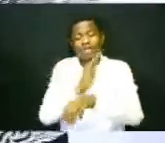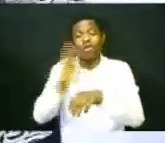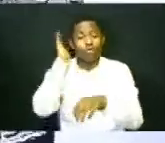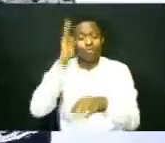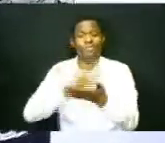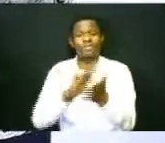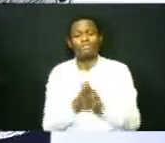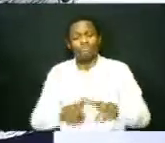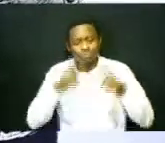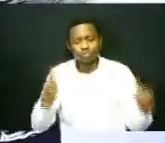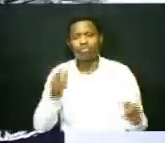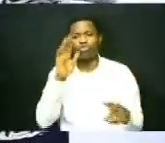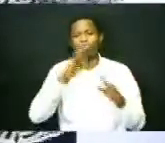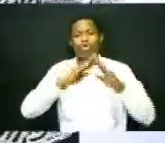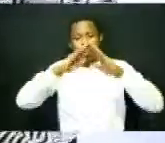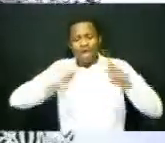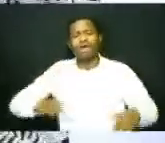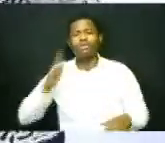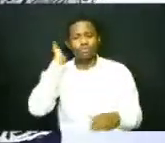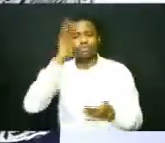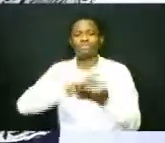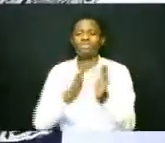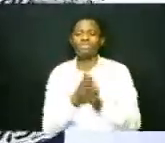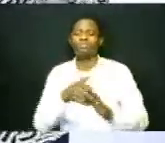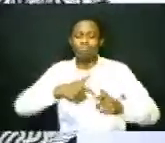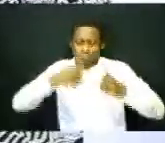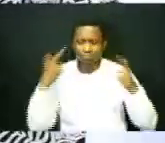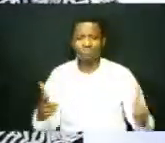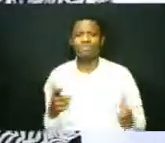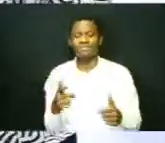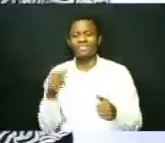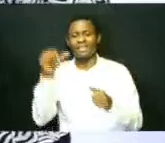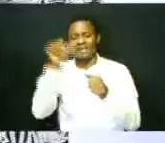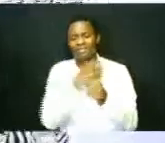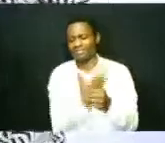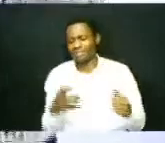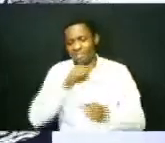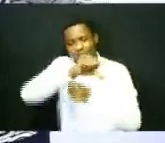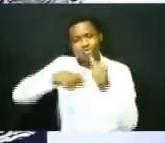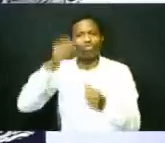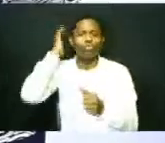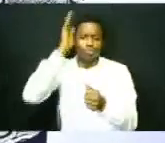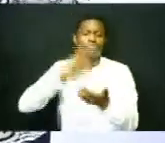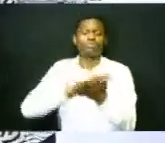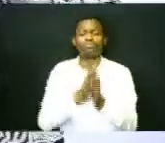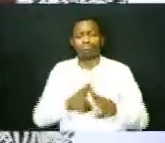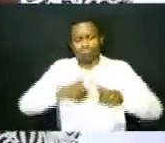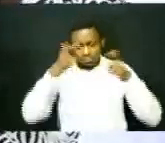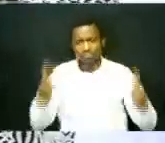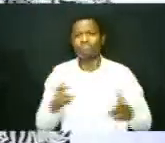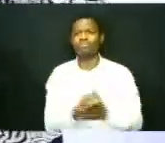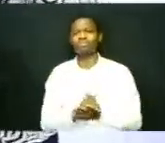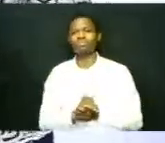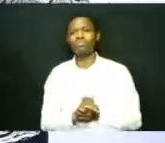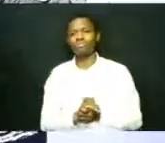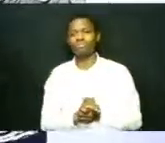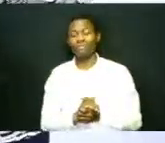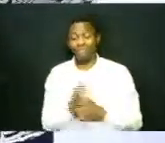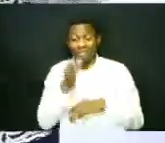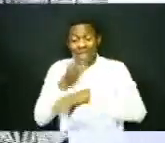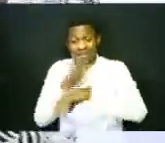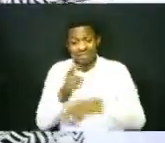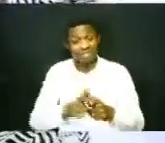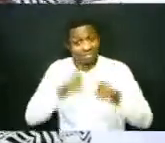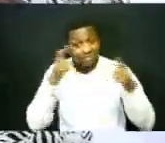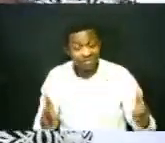Your household will be great. All will be great. After the